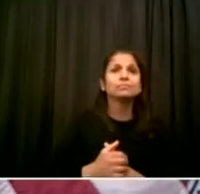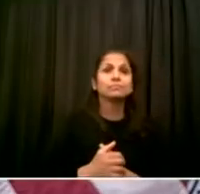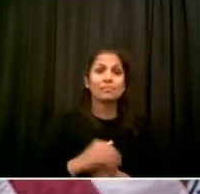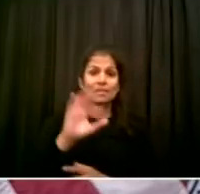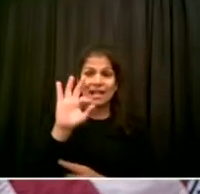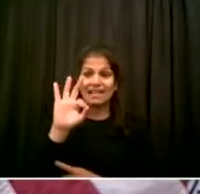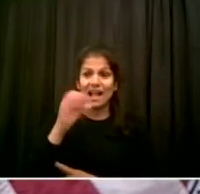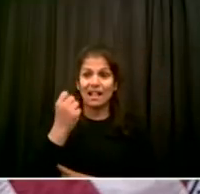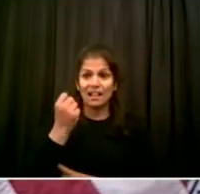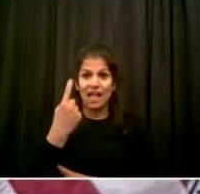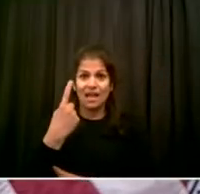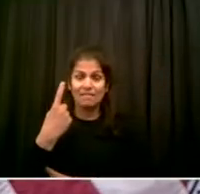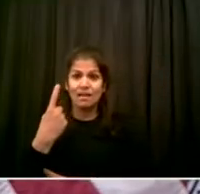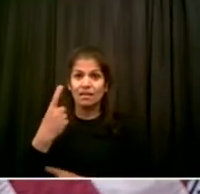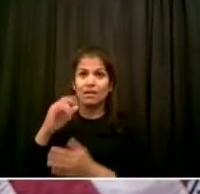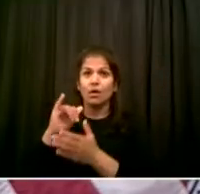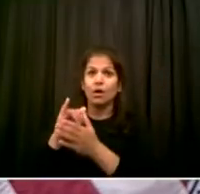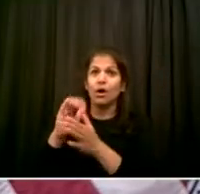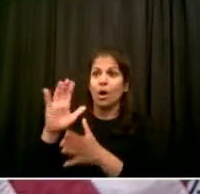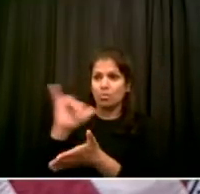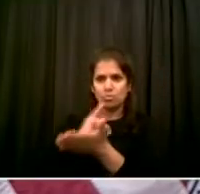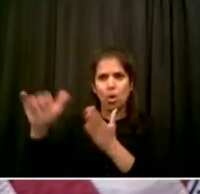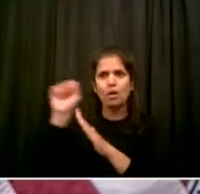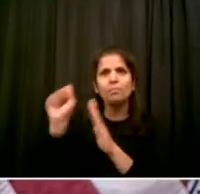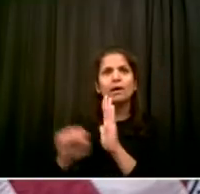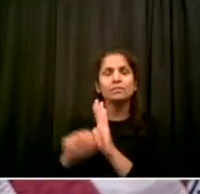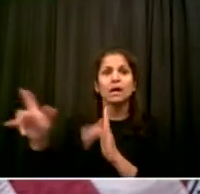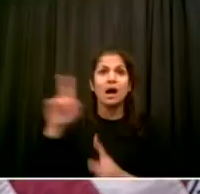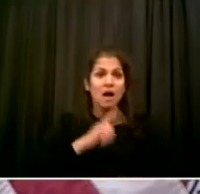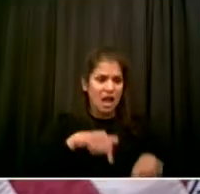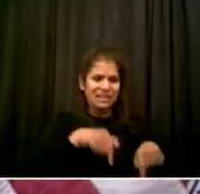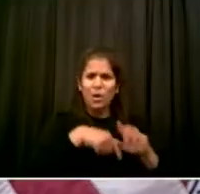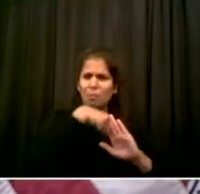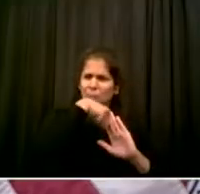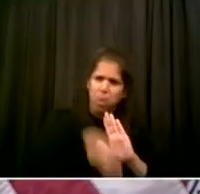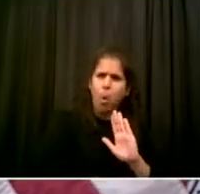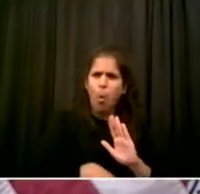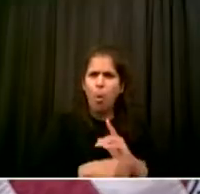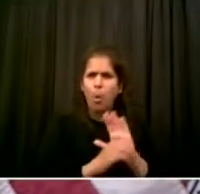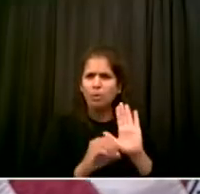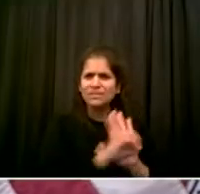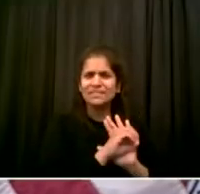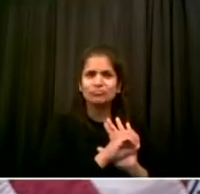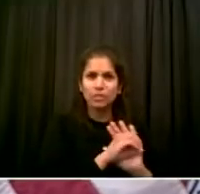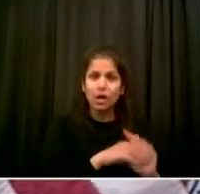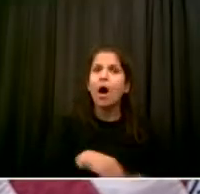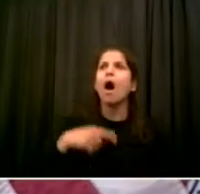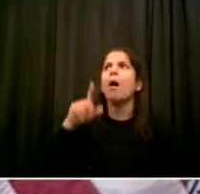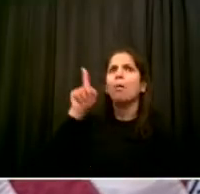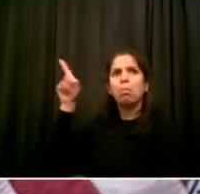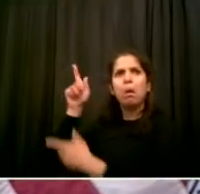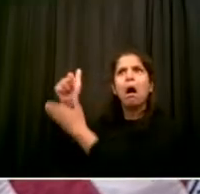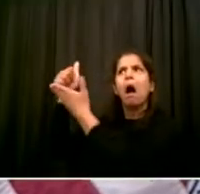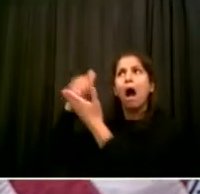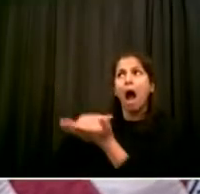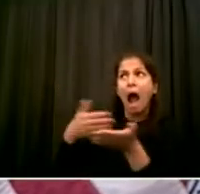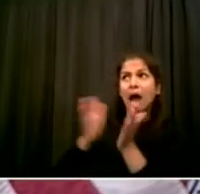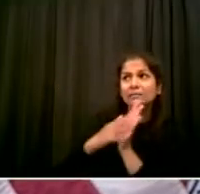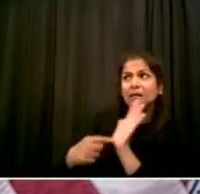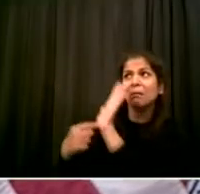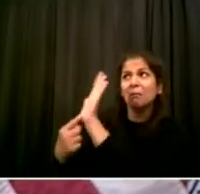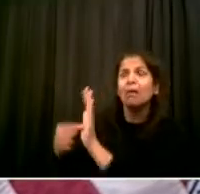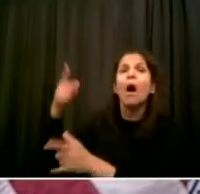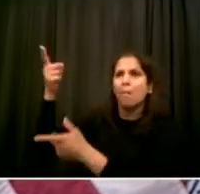borrowing authority. They did. New York City handled that borrowing authority smartly, wisely, got us through that